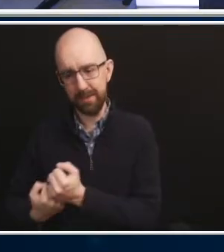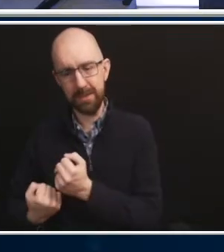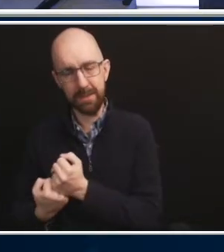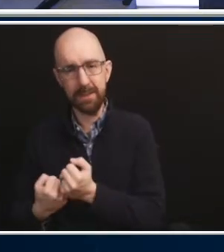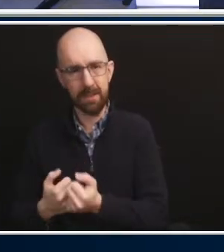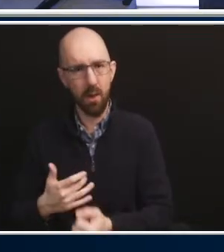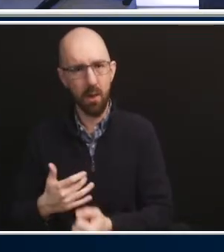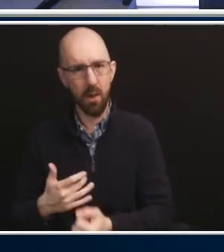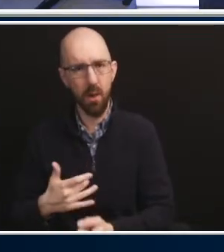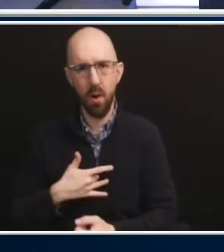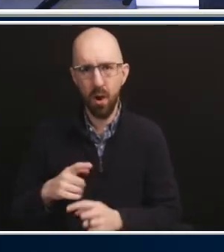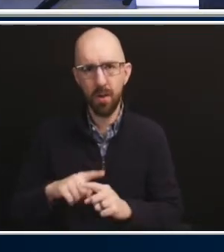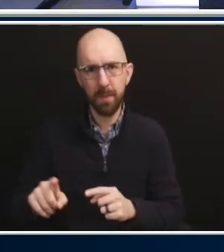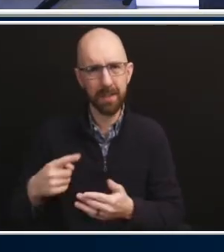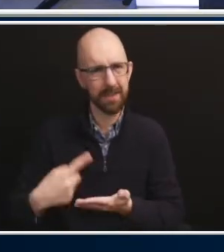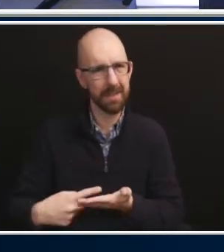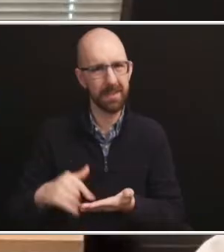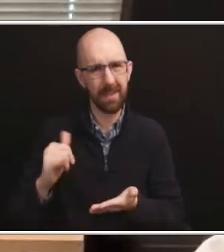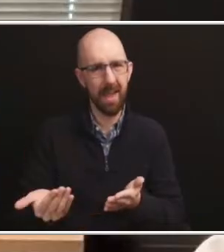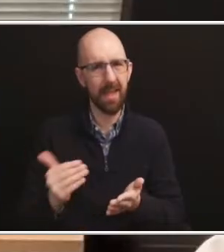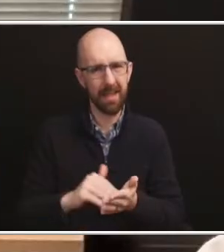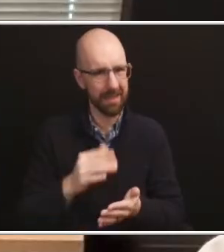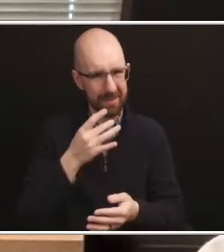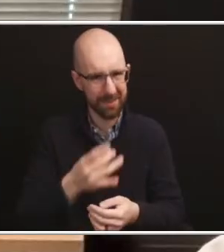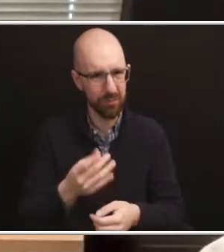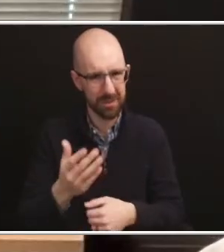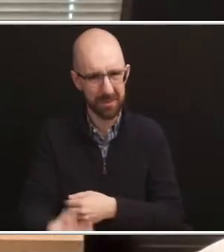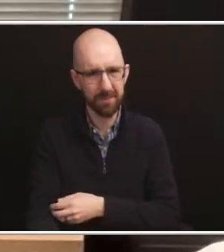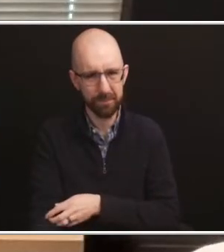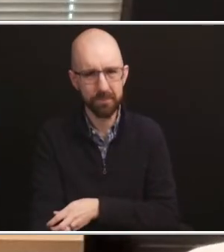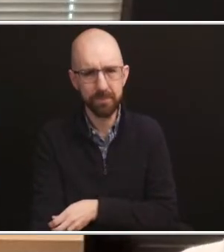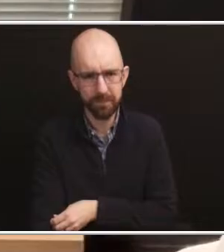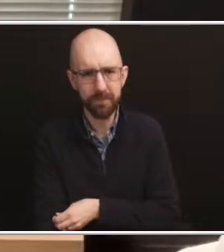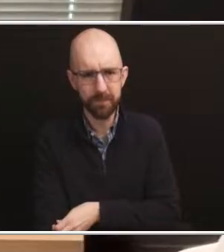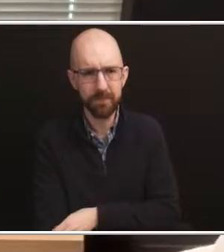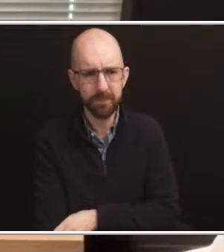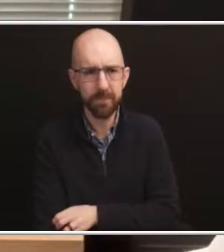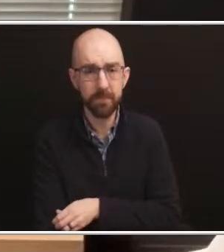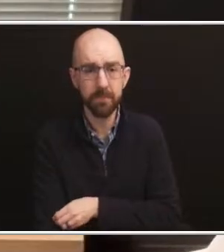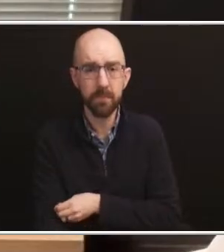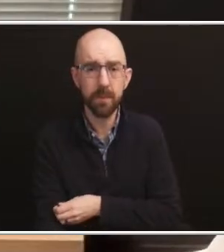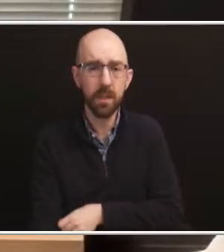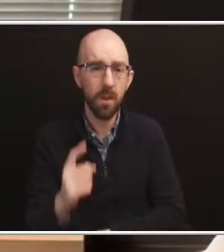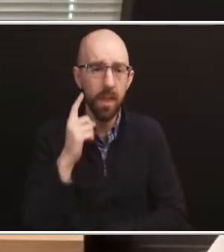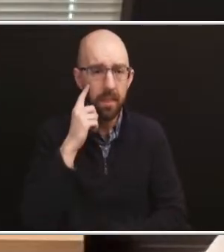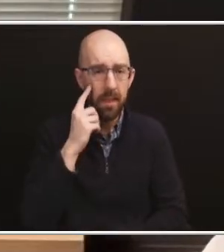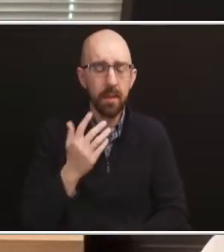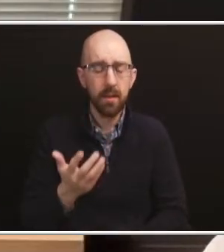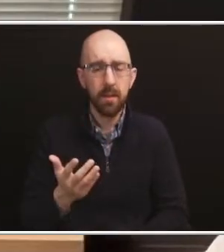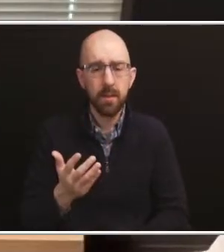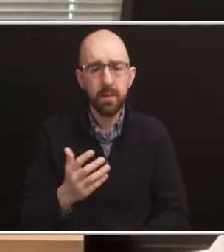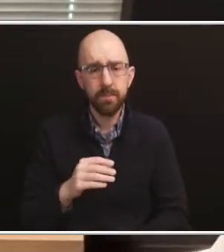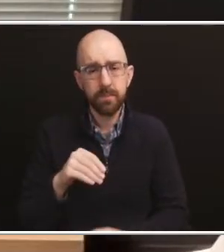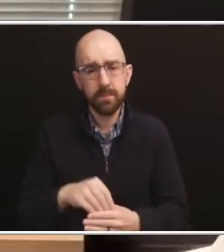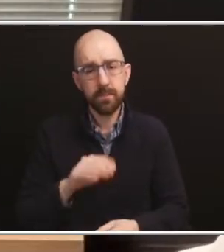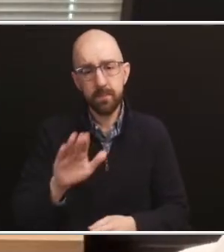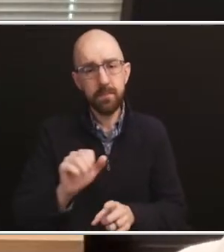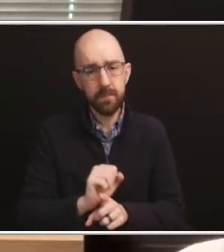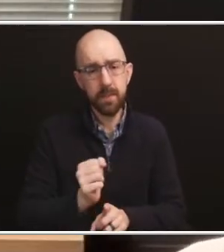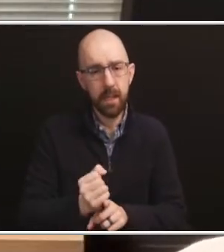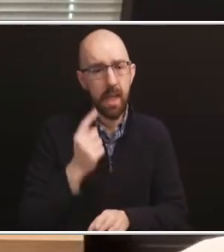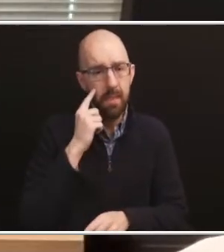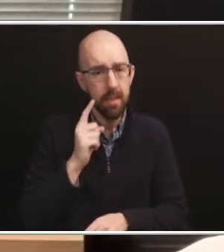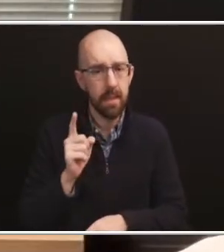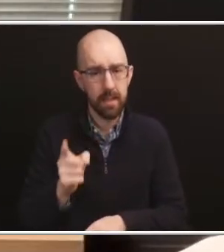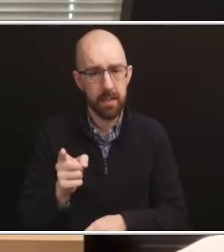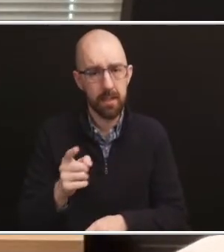go over that again. That's really interesting. Yeah, so I think, you know, in his case, I think he, you know,